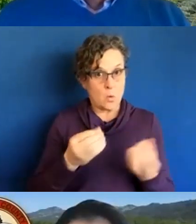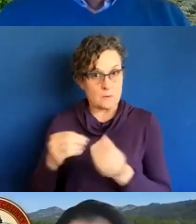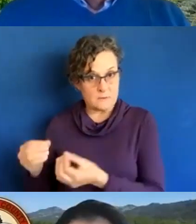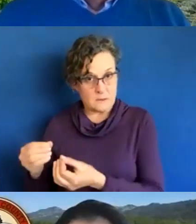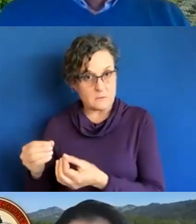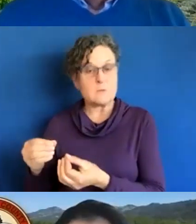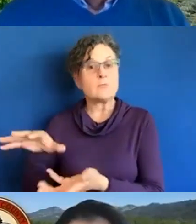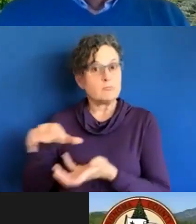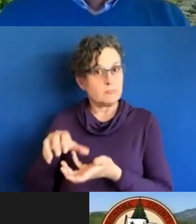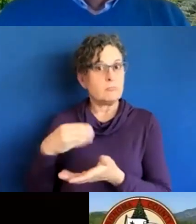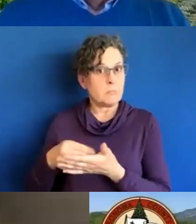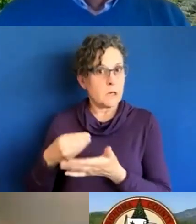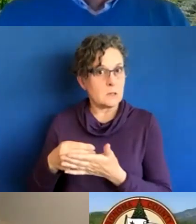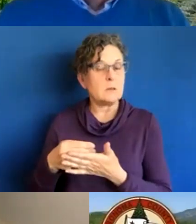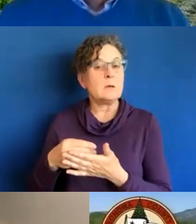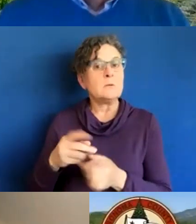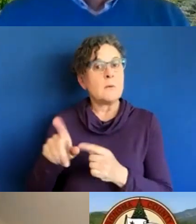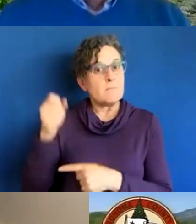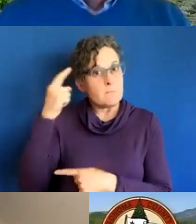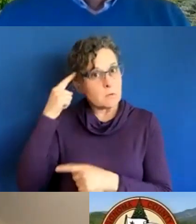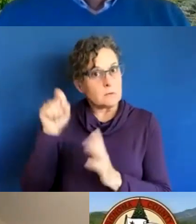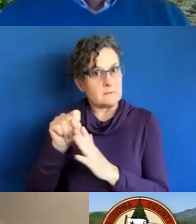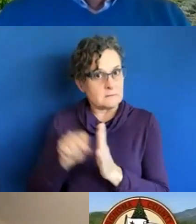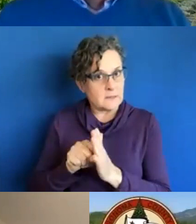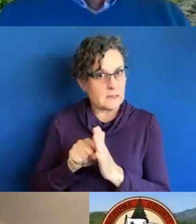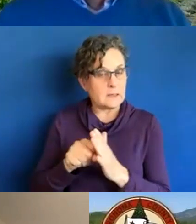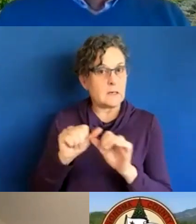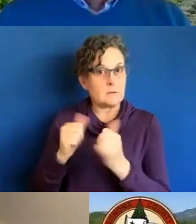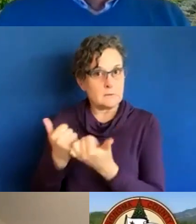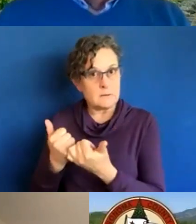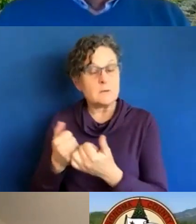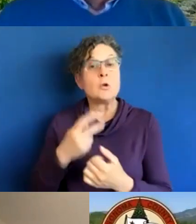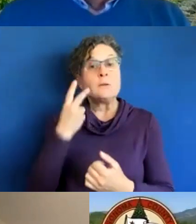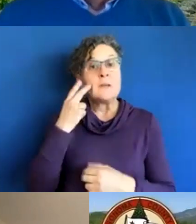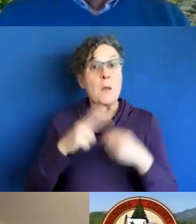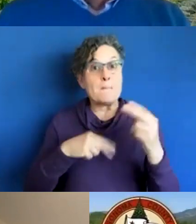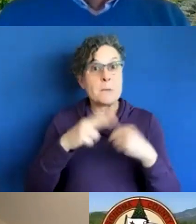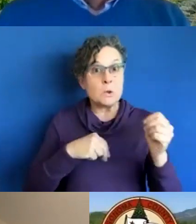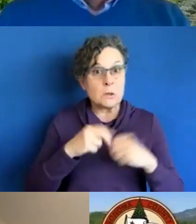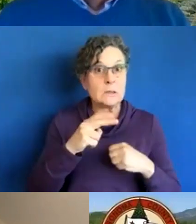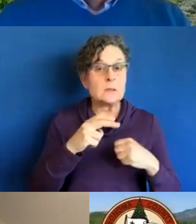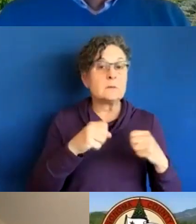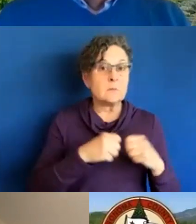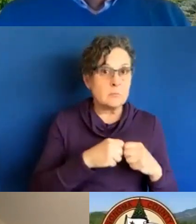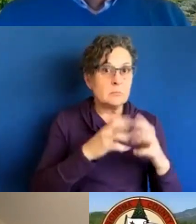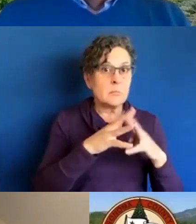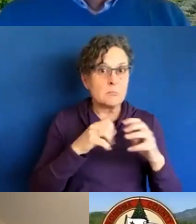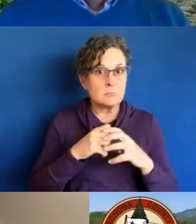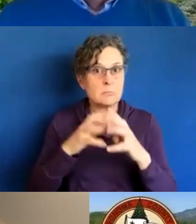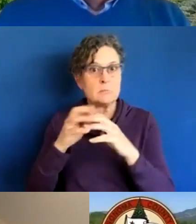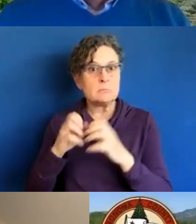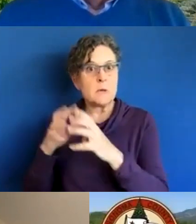state sources. You see buildings going up all over, but as Supervisor Gore mentioned, we're still coming out of a